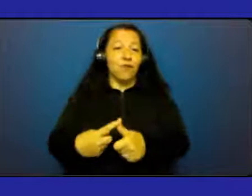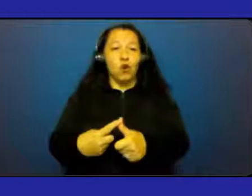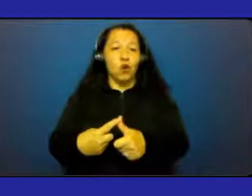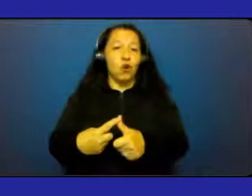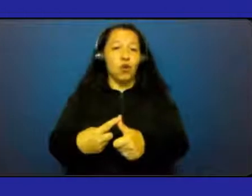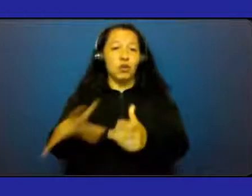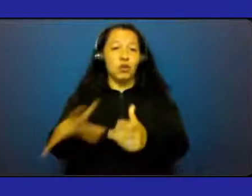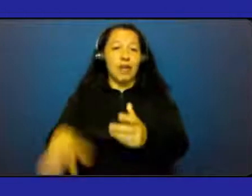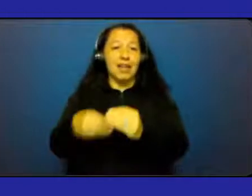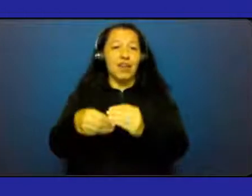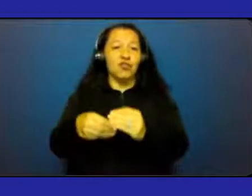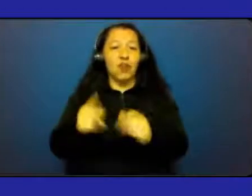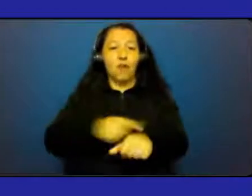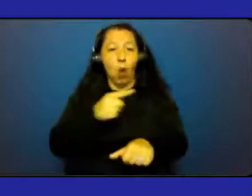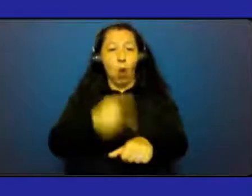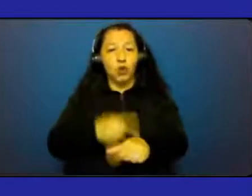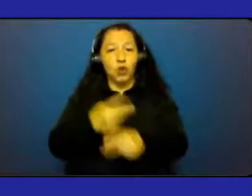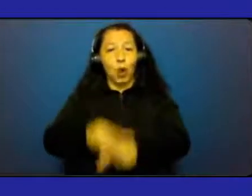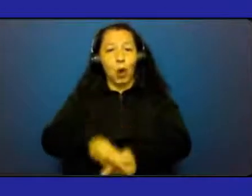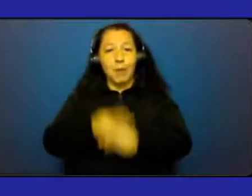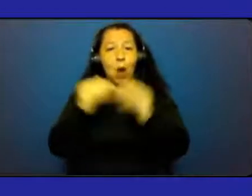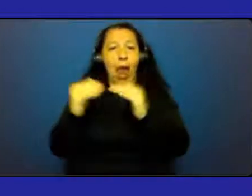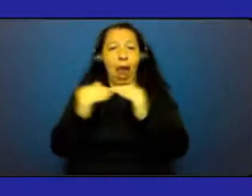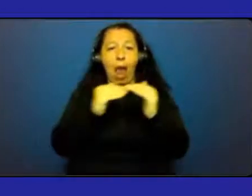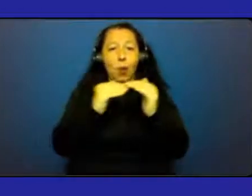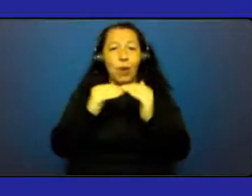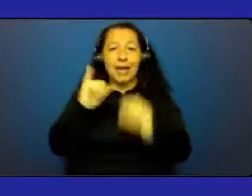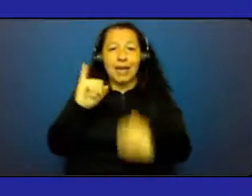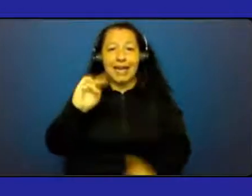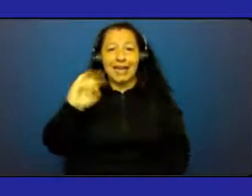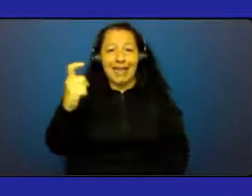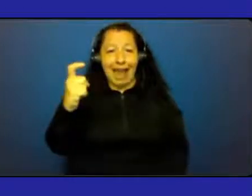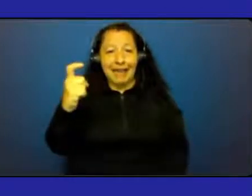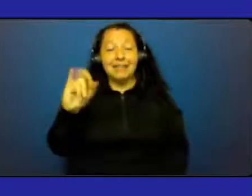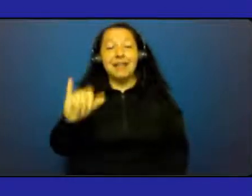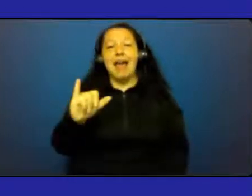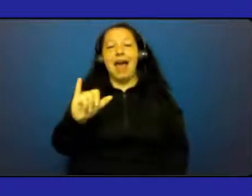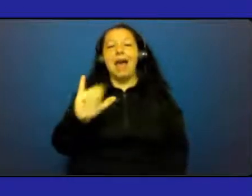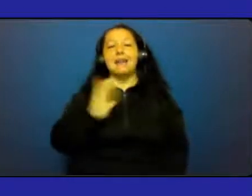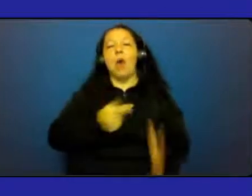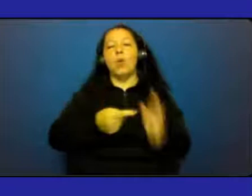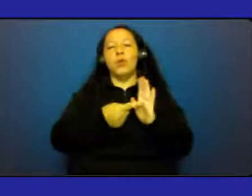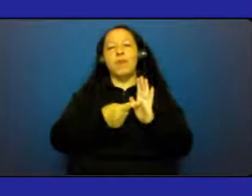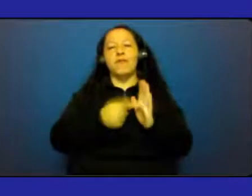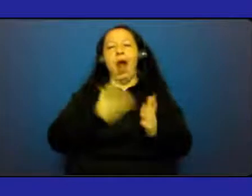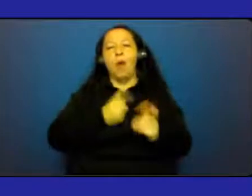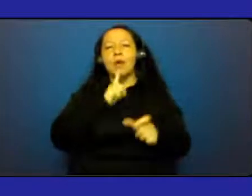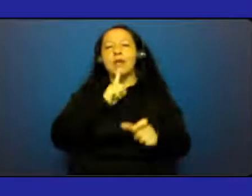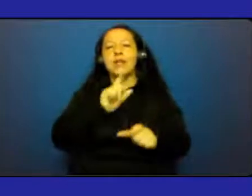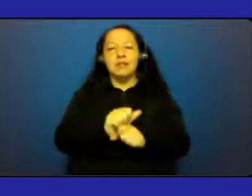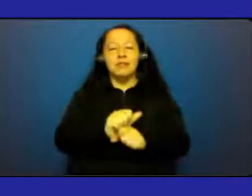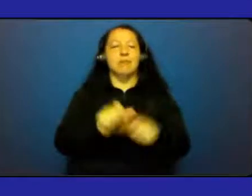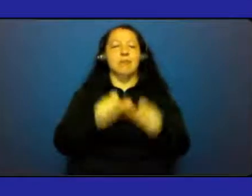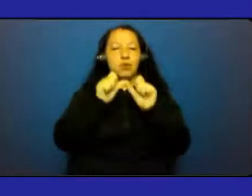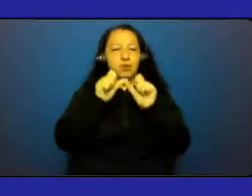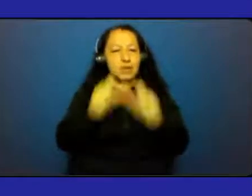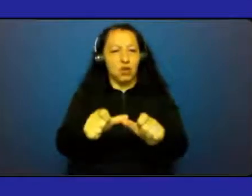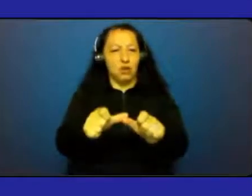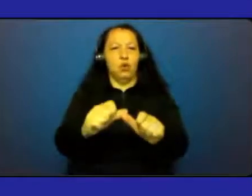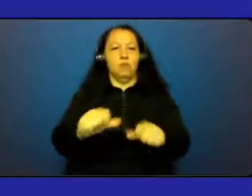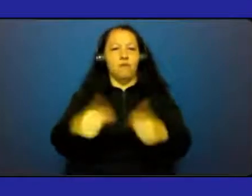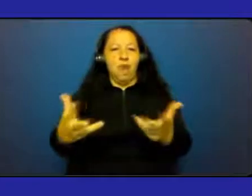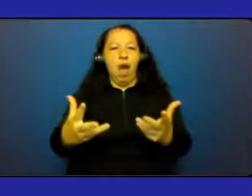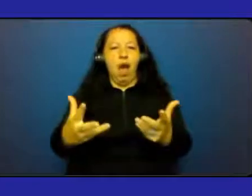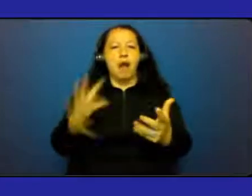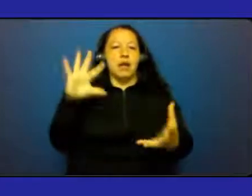of the Long-Term Care Equity Index, a demonstration of our continued commitment to providing comprehensive, culturally